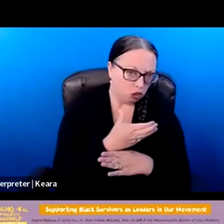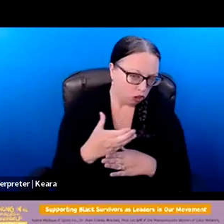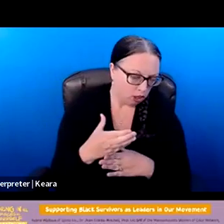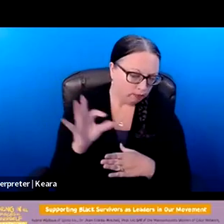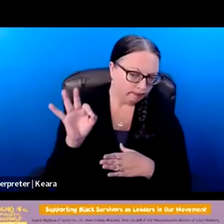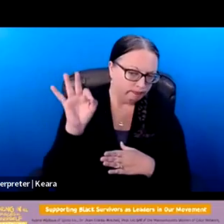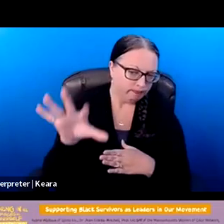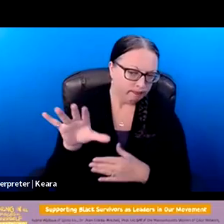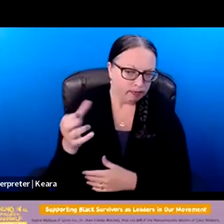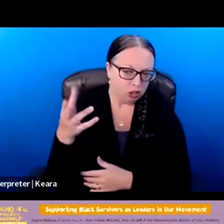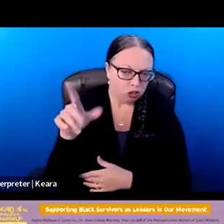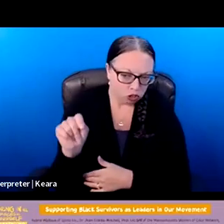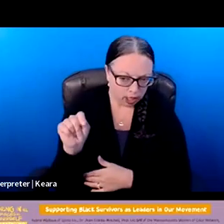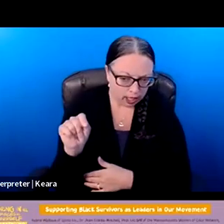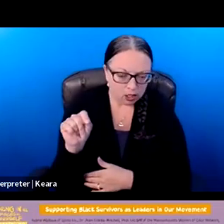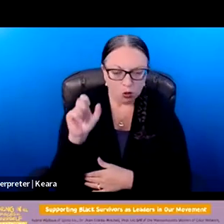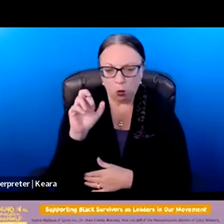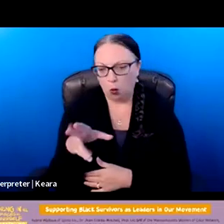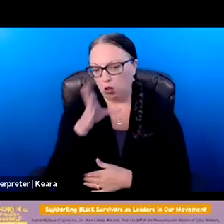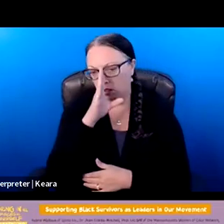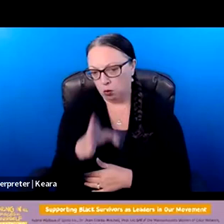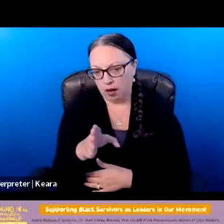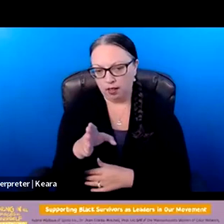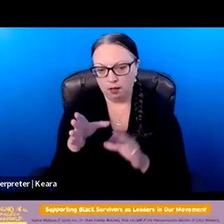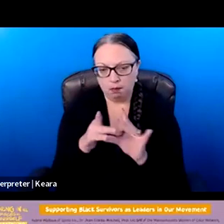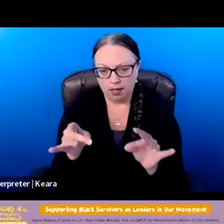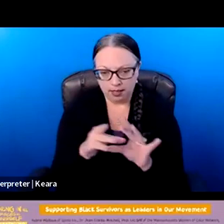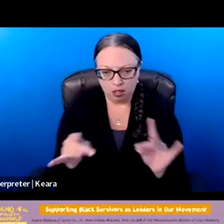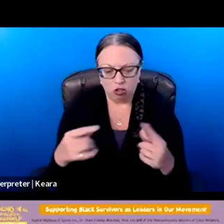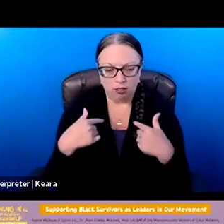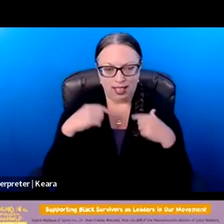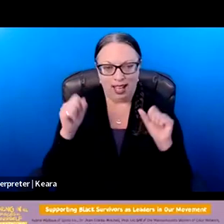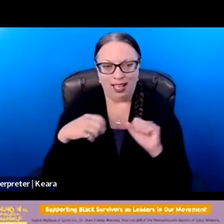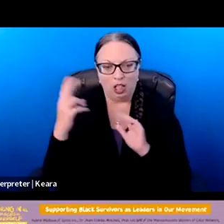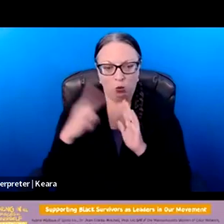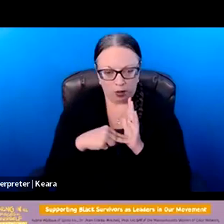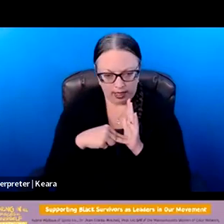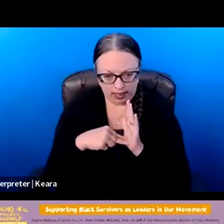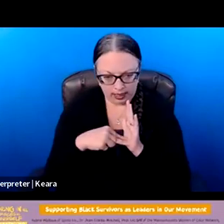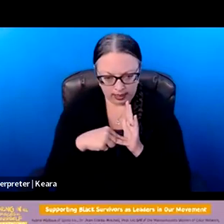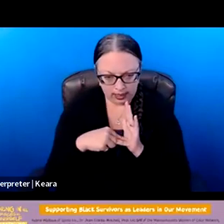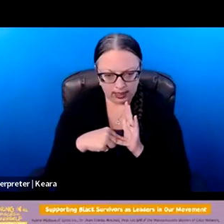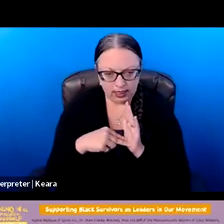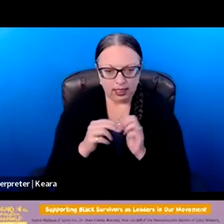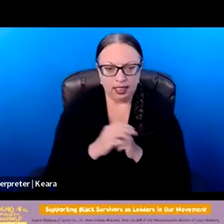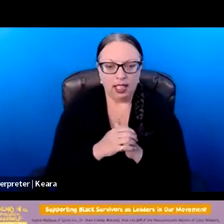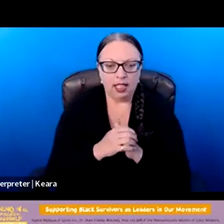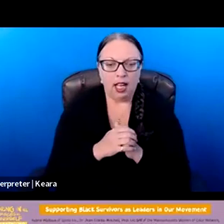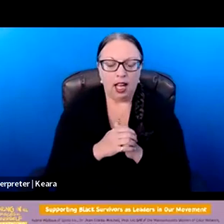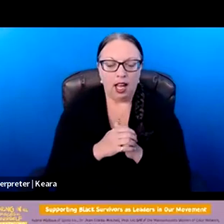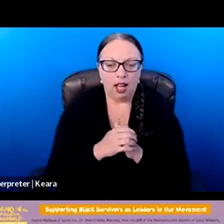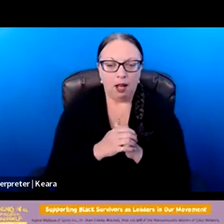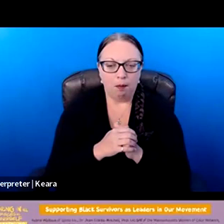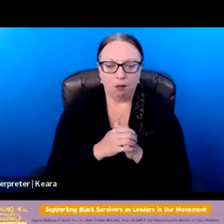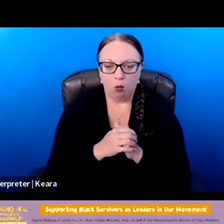can drop them in the chat as well, or direct message them to me and I can read them out. And yes, or just